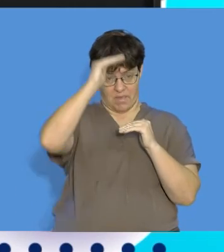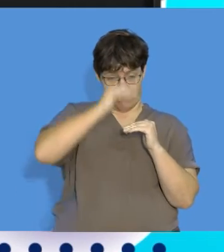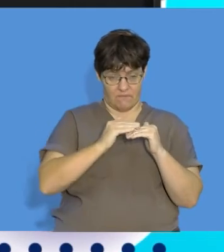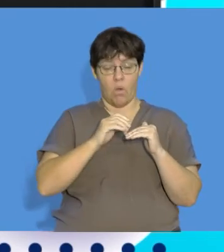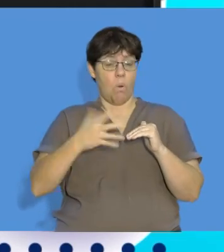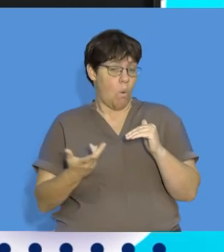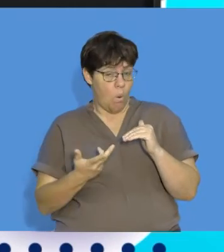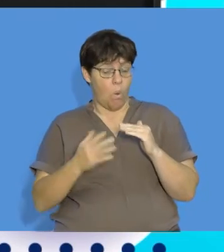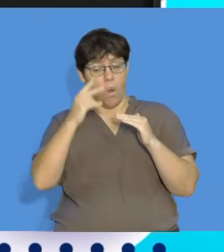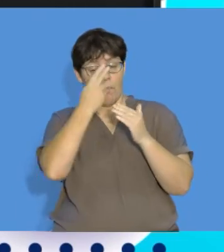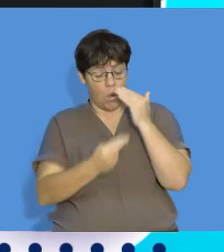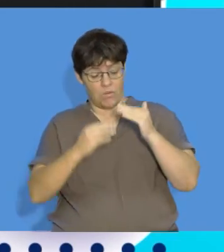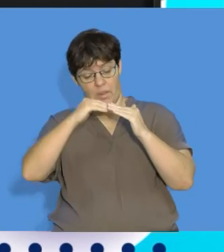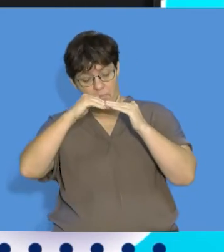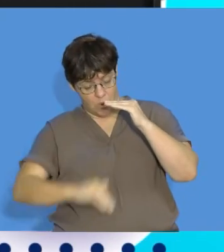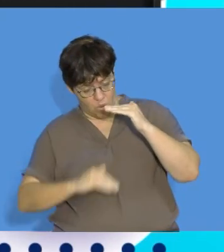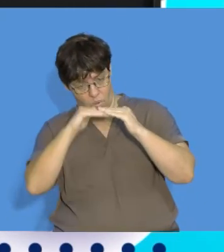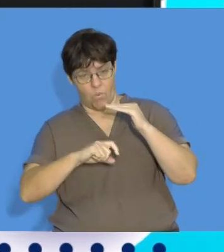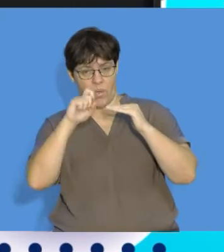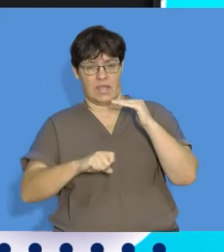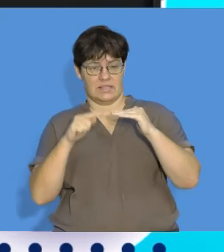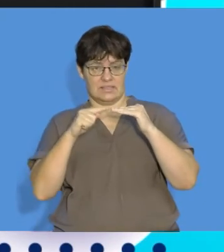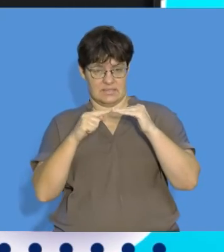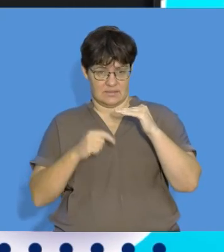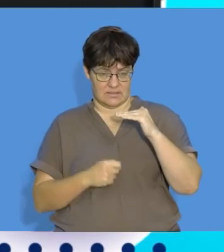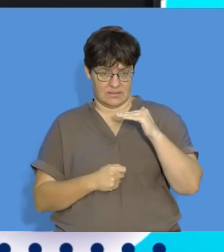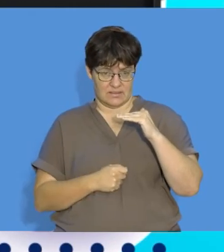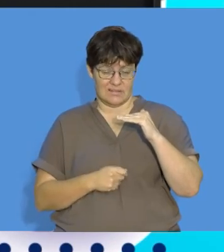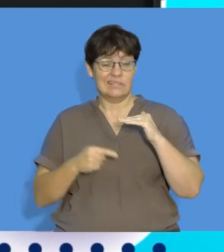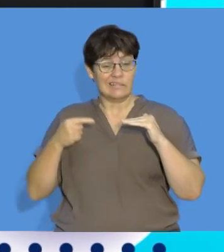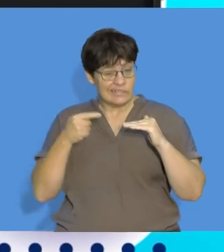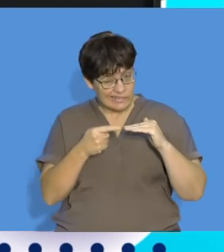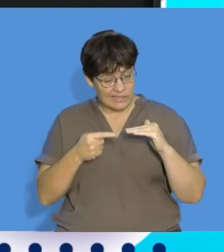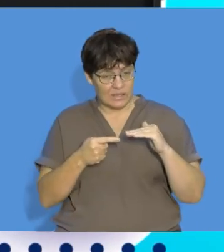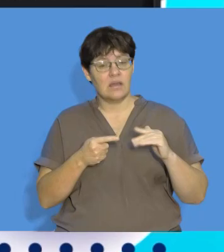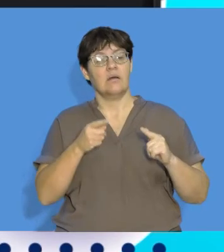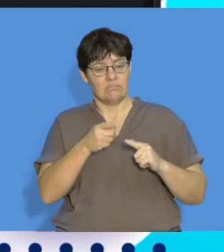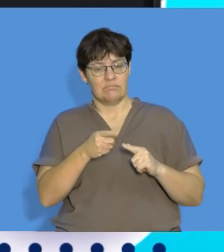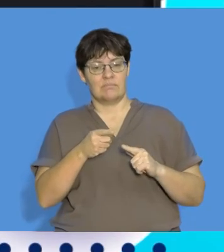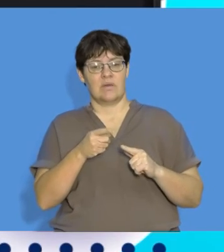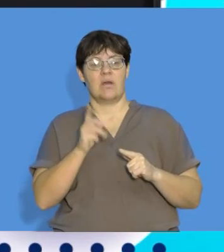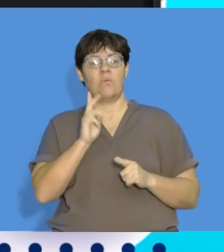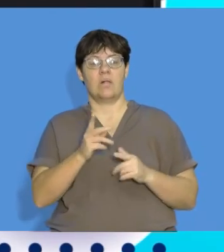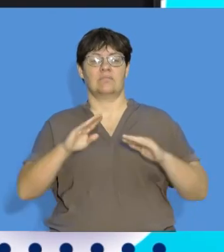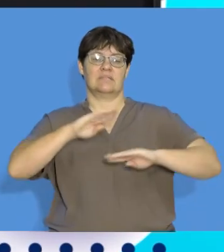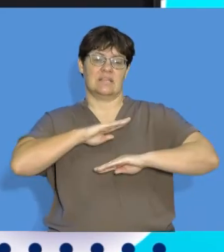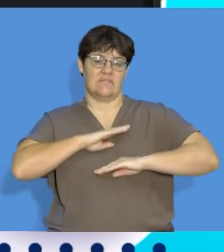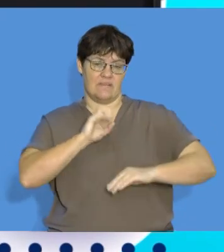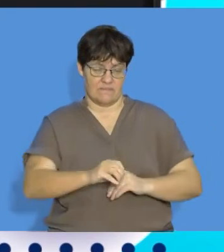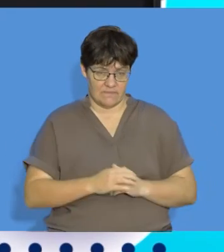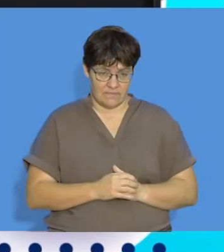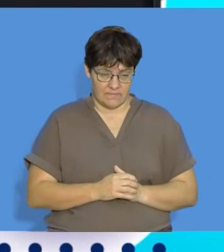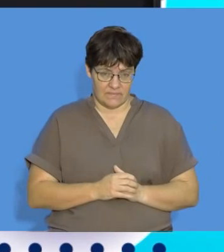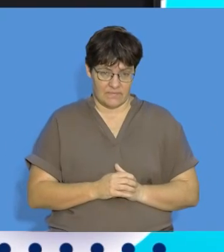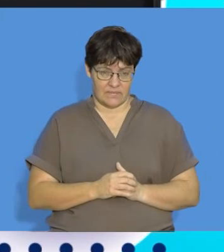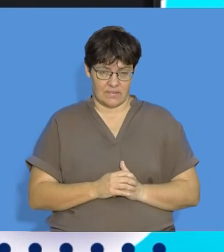them, or they must be both below the x-axis. Then this condition will be